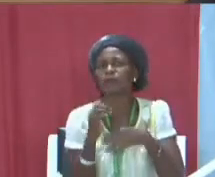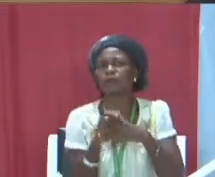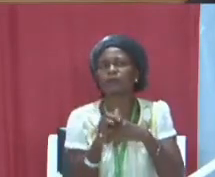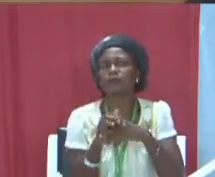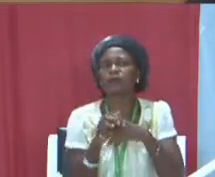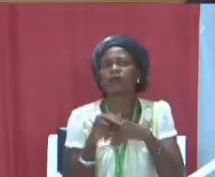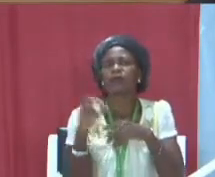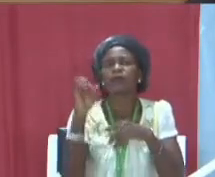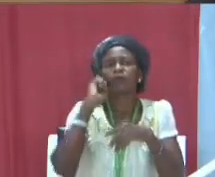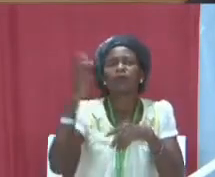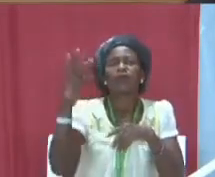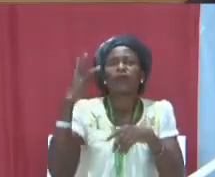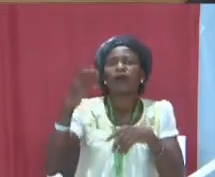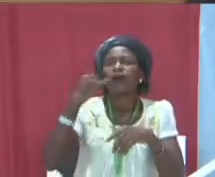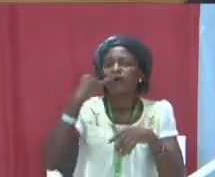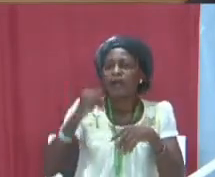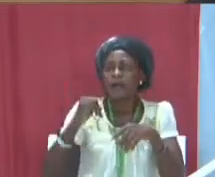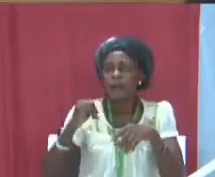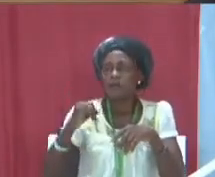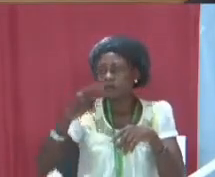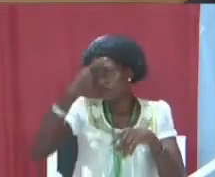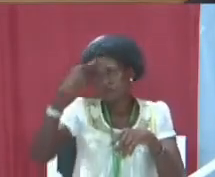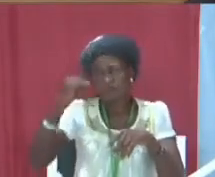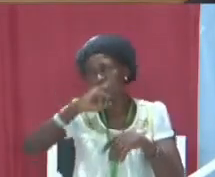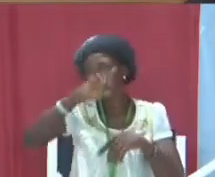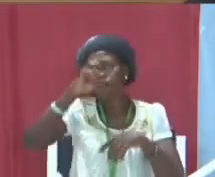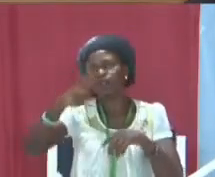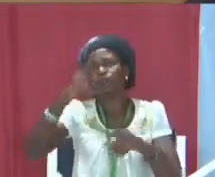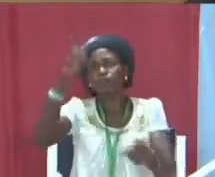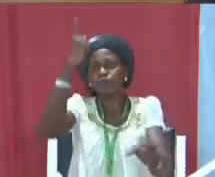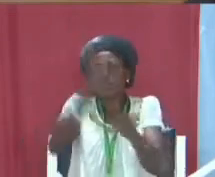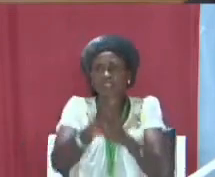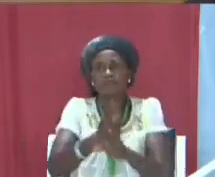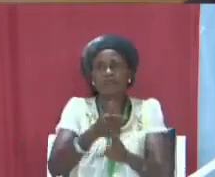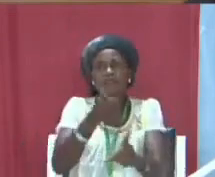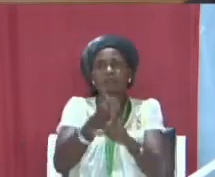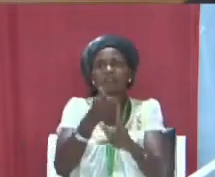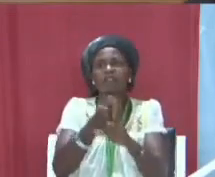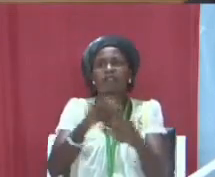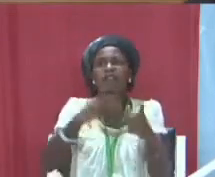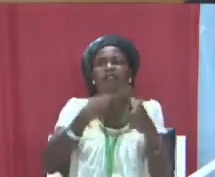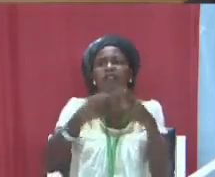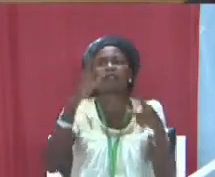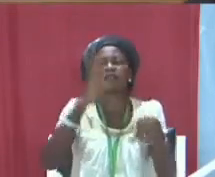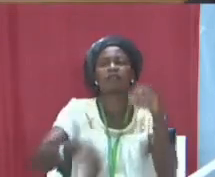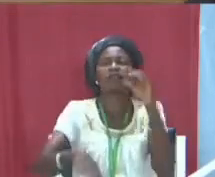He was angry with Job because Job justified himself rather than God.